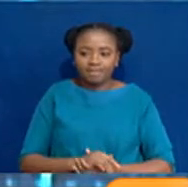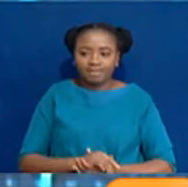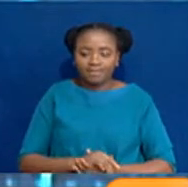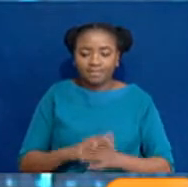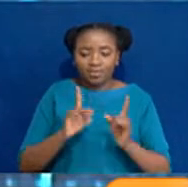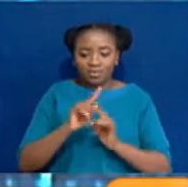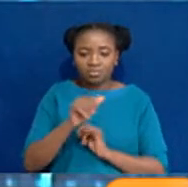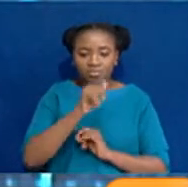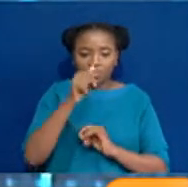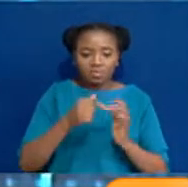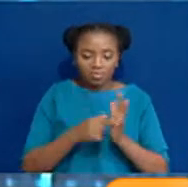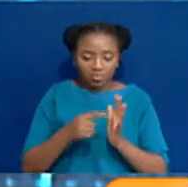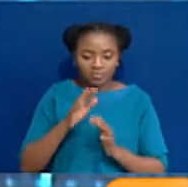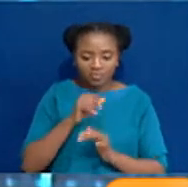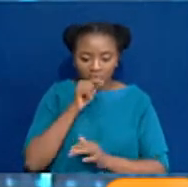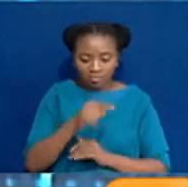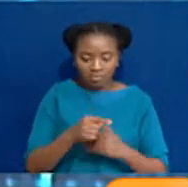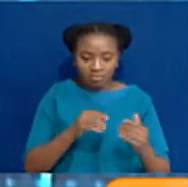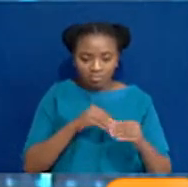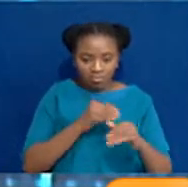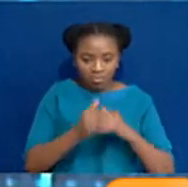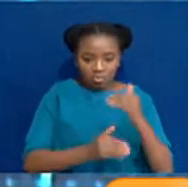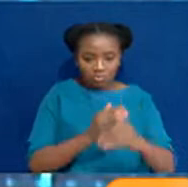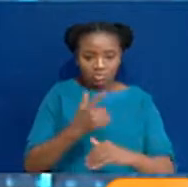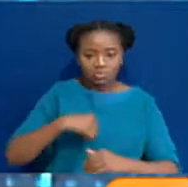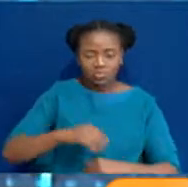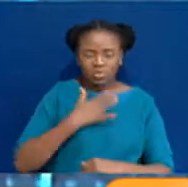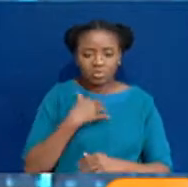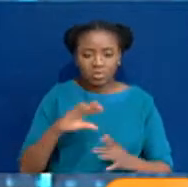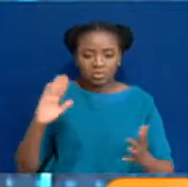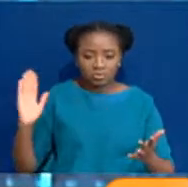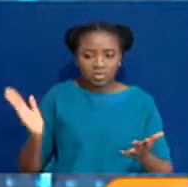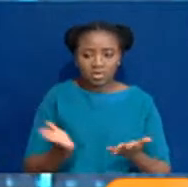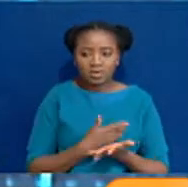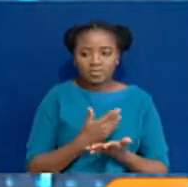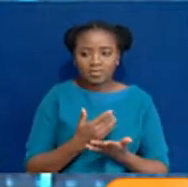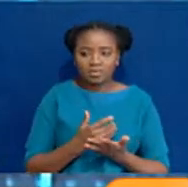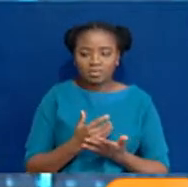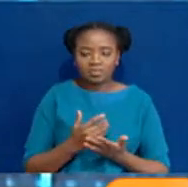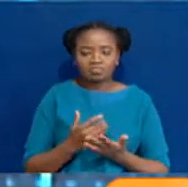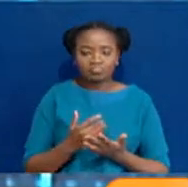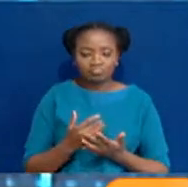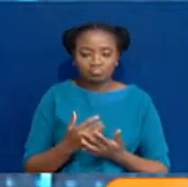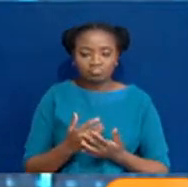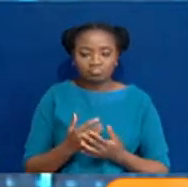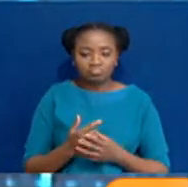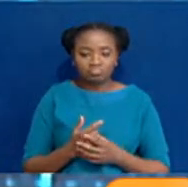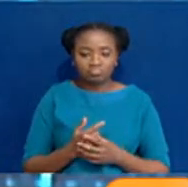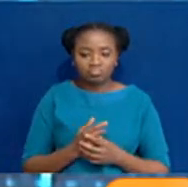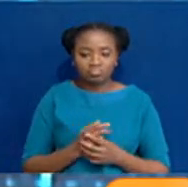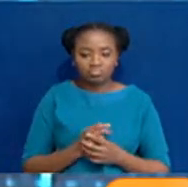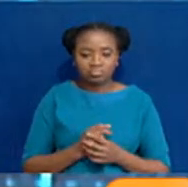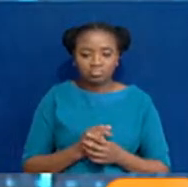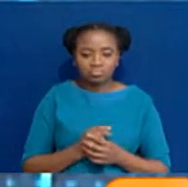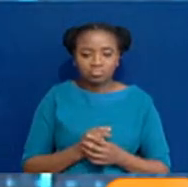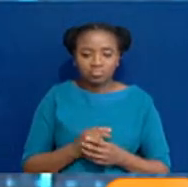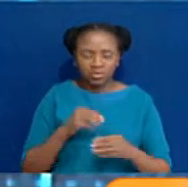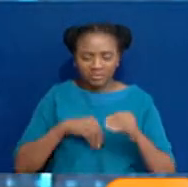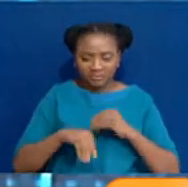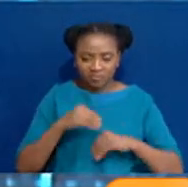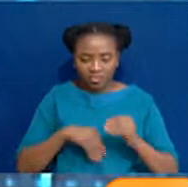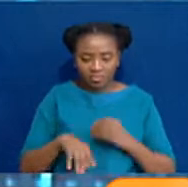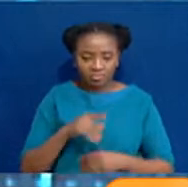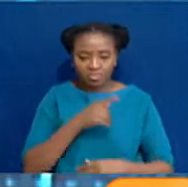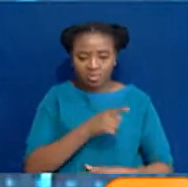envisage through this process, Trevor, is to eliminate revenue leakages. Fraud is part of the revenue leakages that we have been